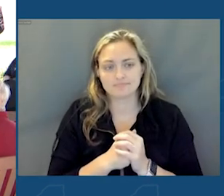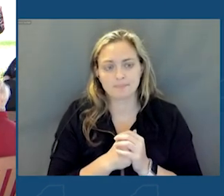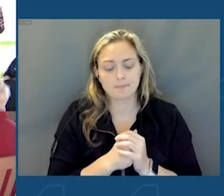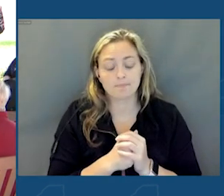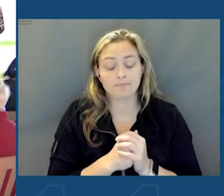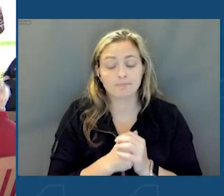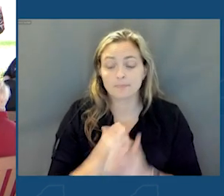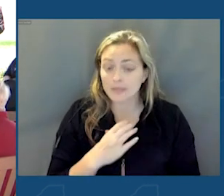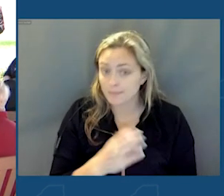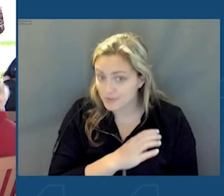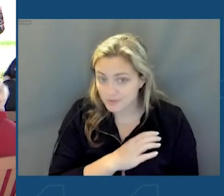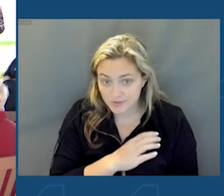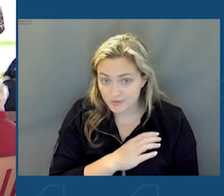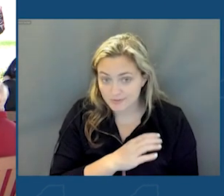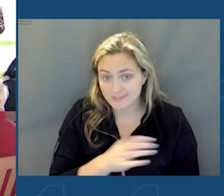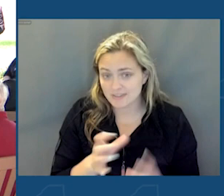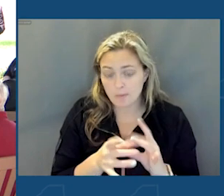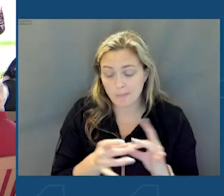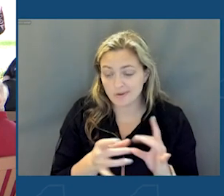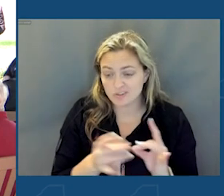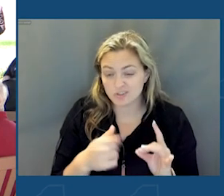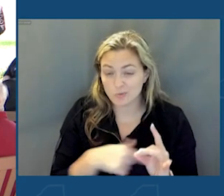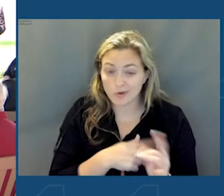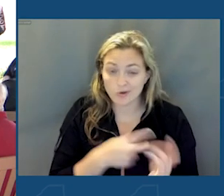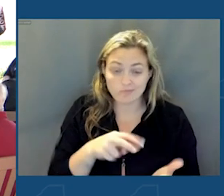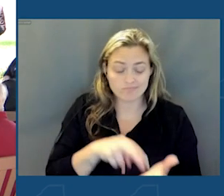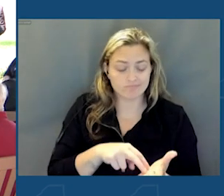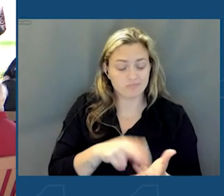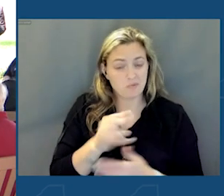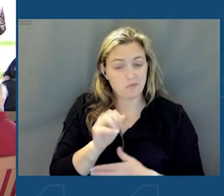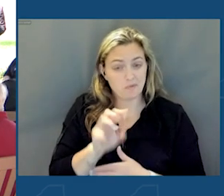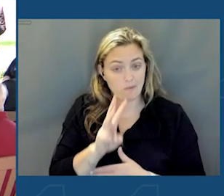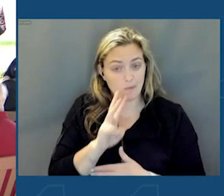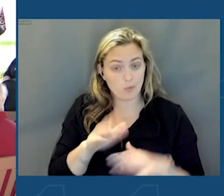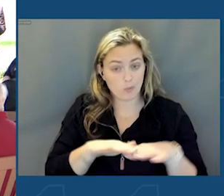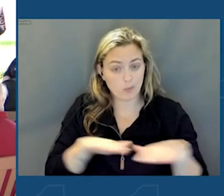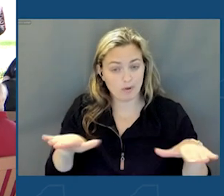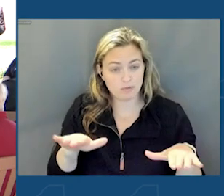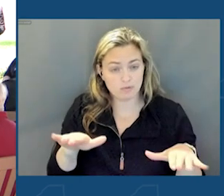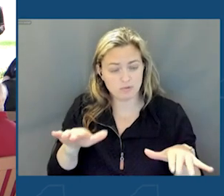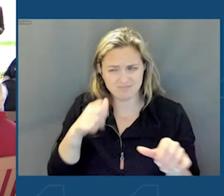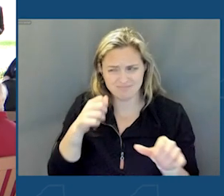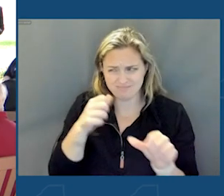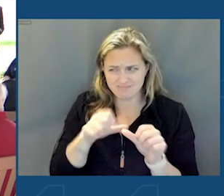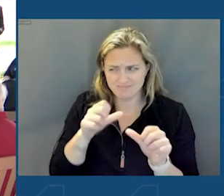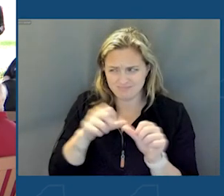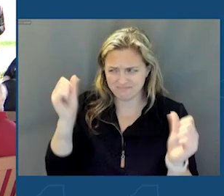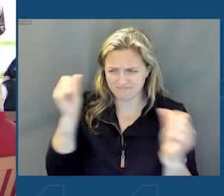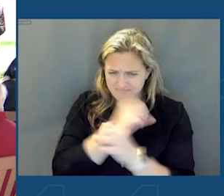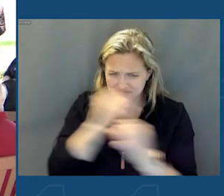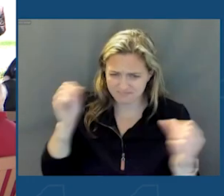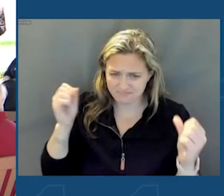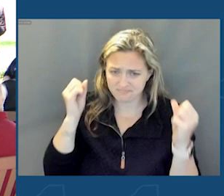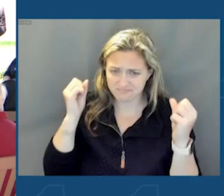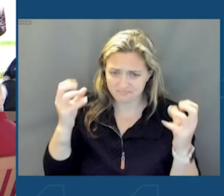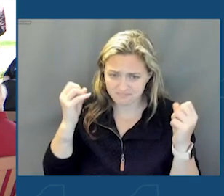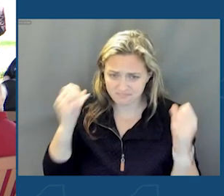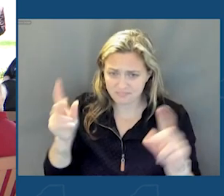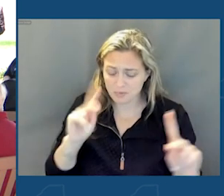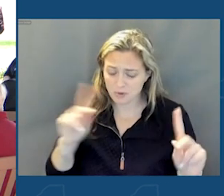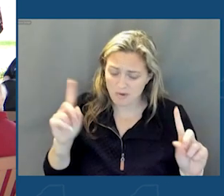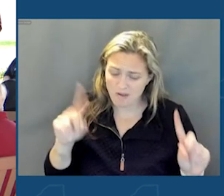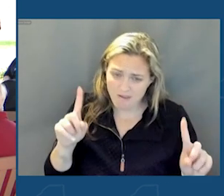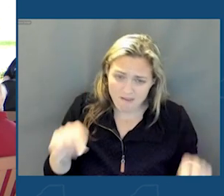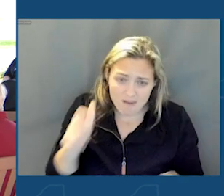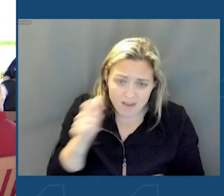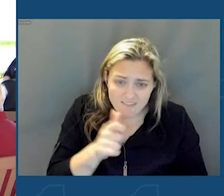Commissioner mentioned how we are standing on hallowed ground. Can you imagine thousands and thousands of people here every day in a